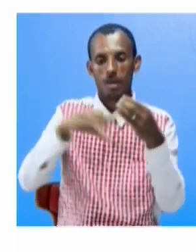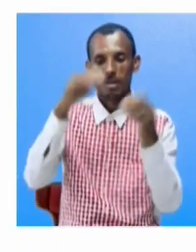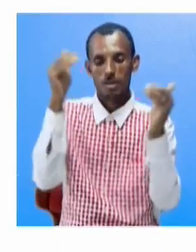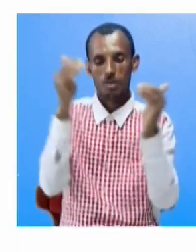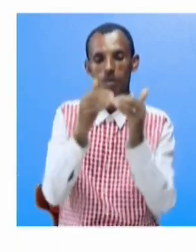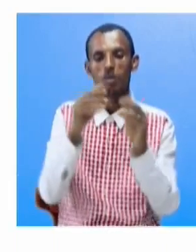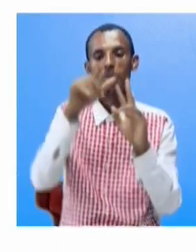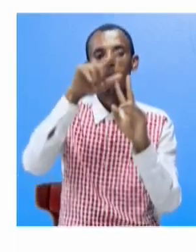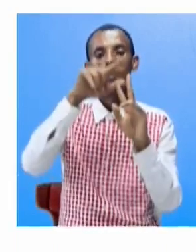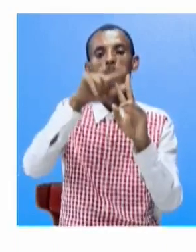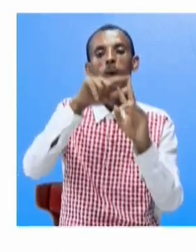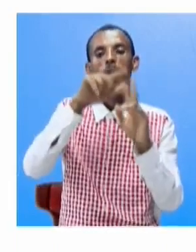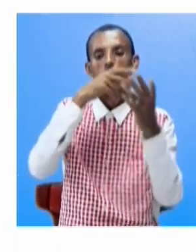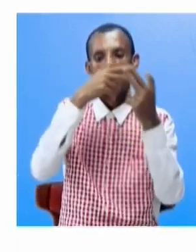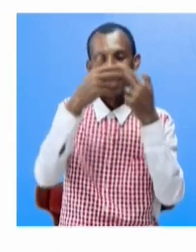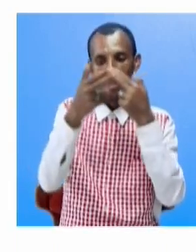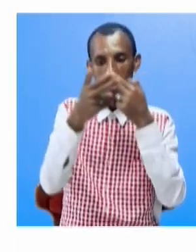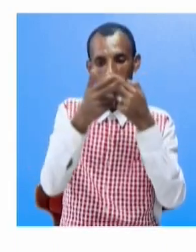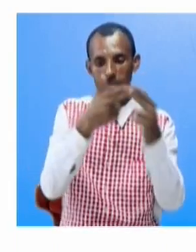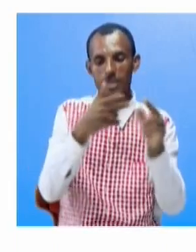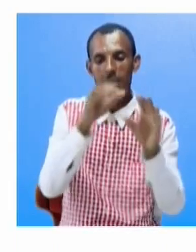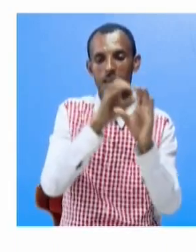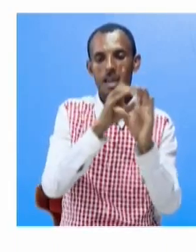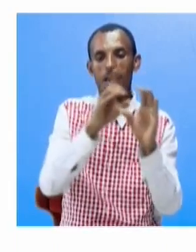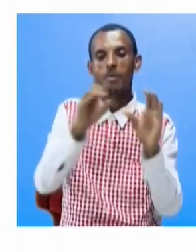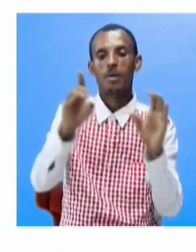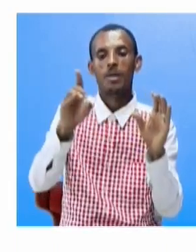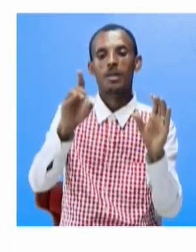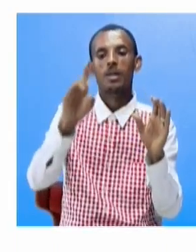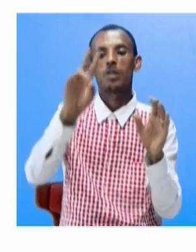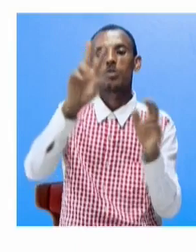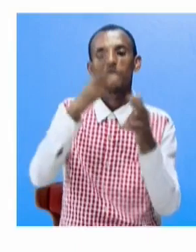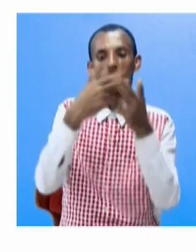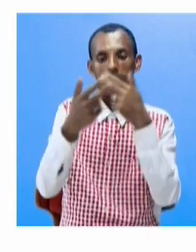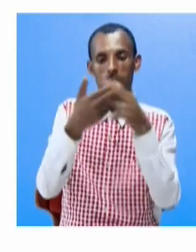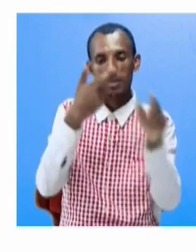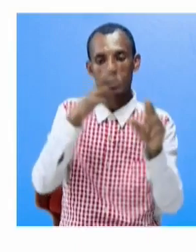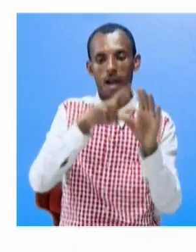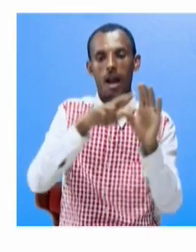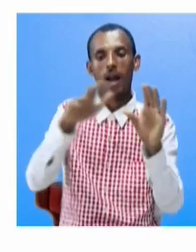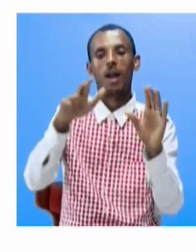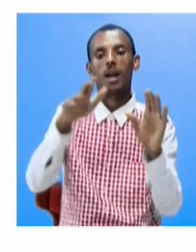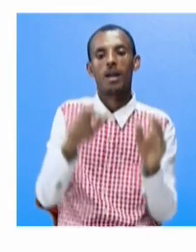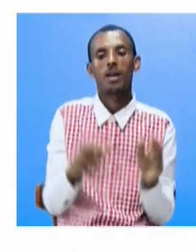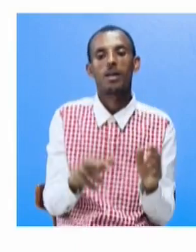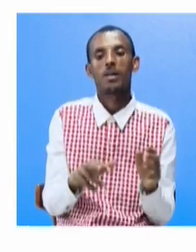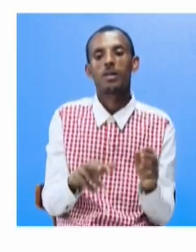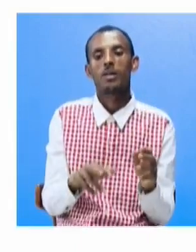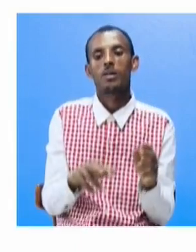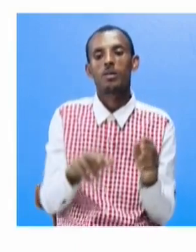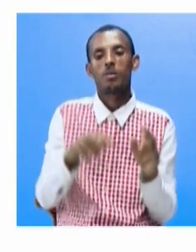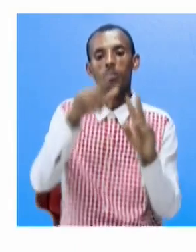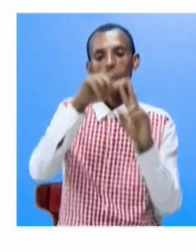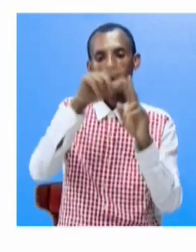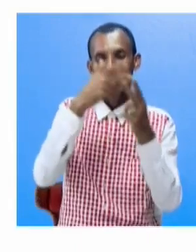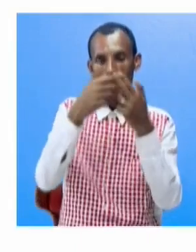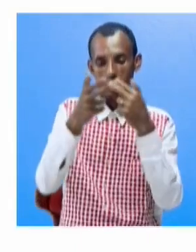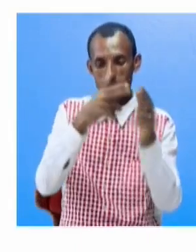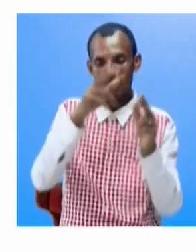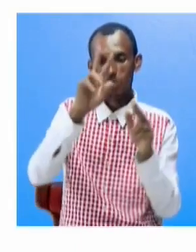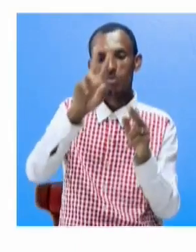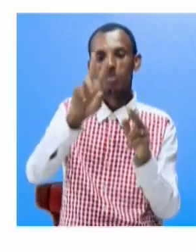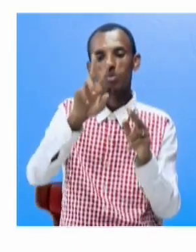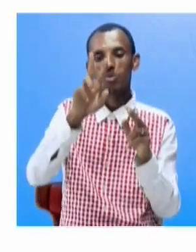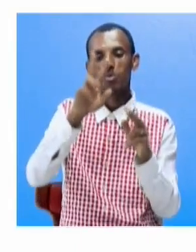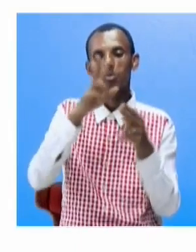times, as we said earlier, diameter is twice of radius. So here, pi times 2 of r. So